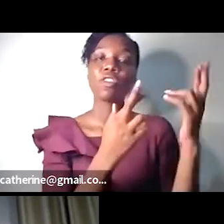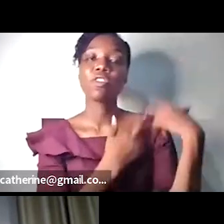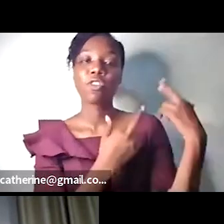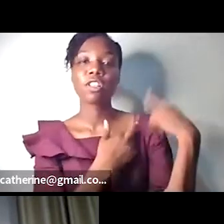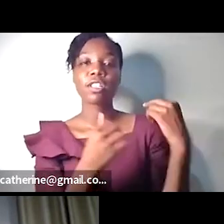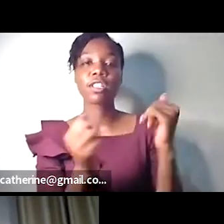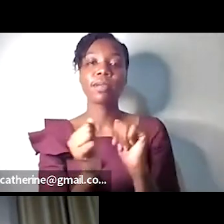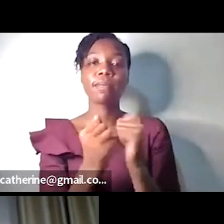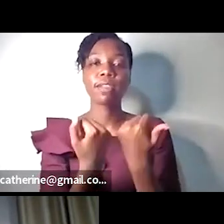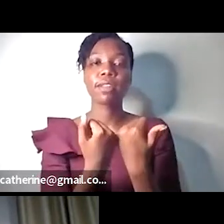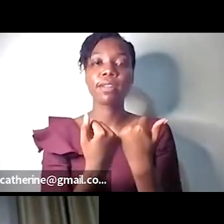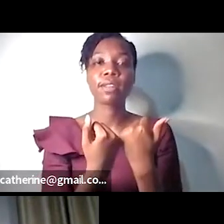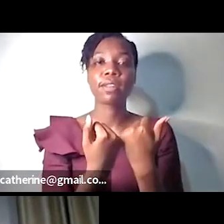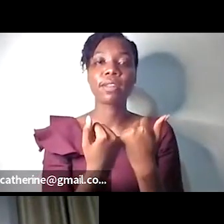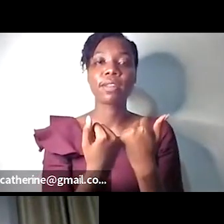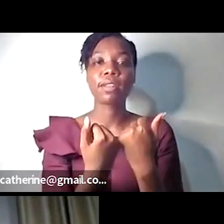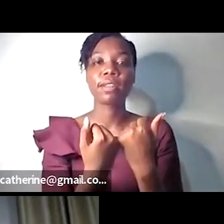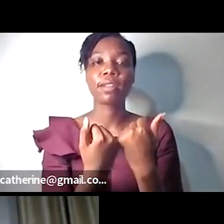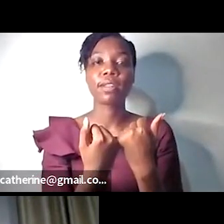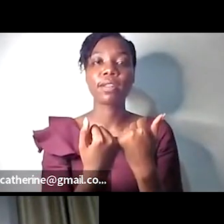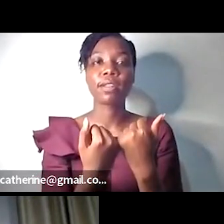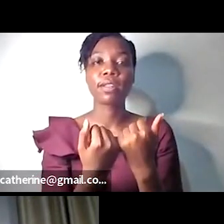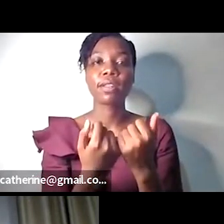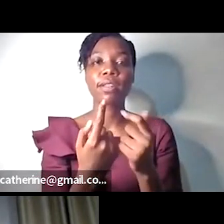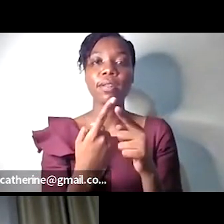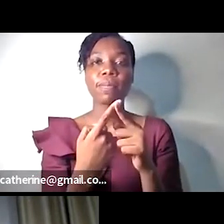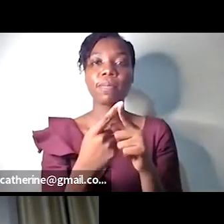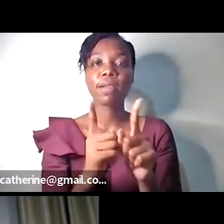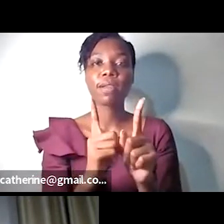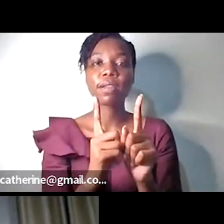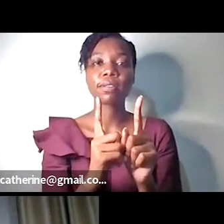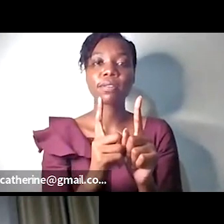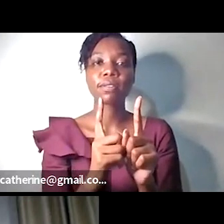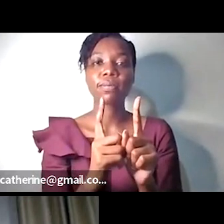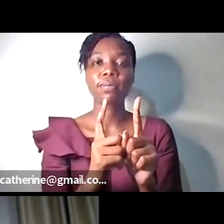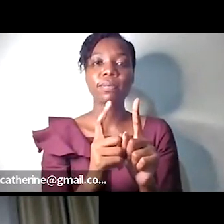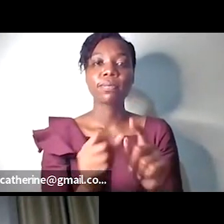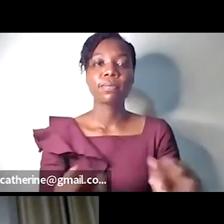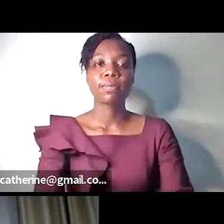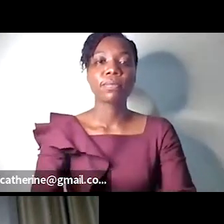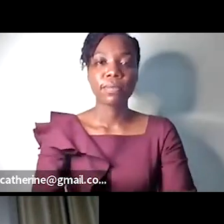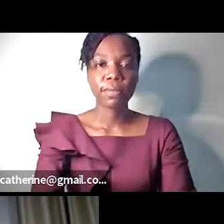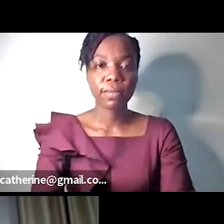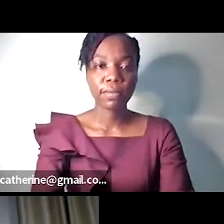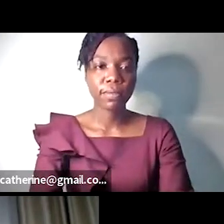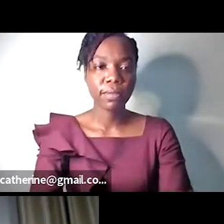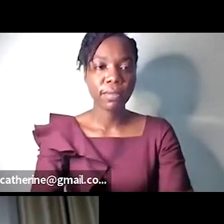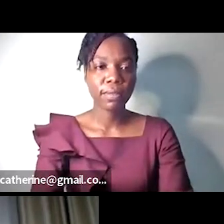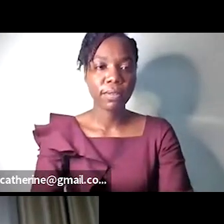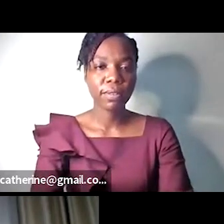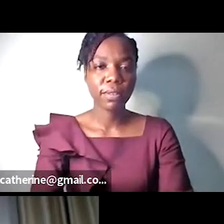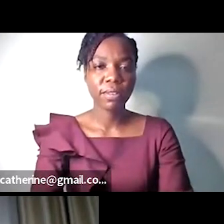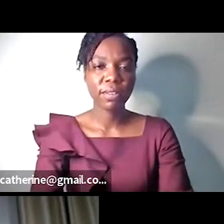men. There are some roles that in the society it is expected that is a woman's role and